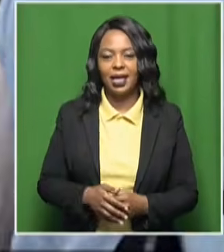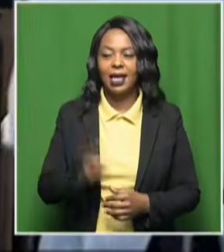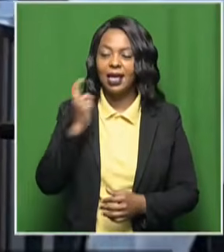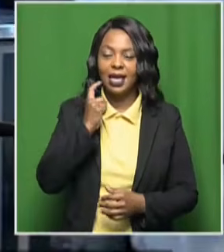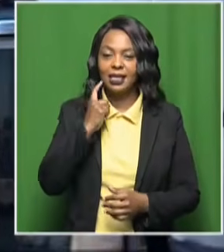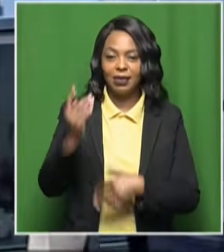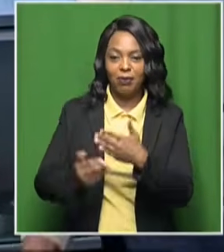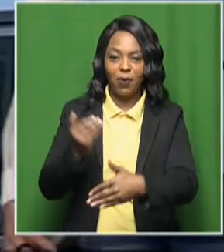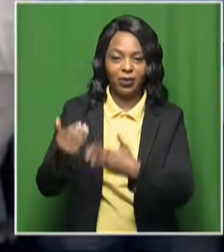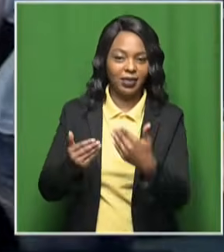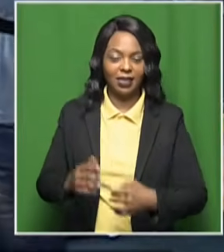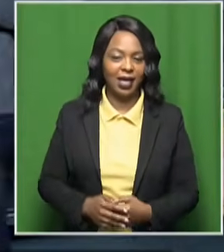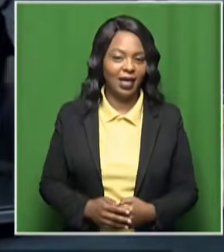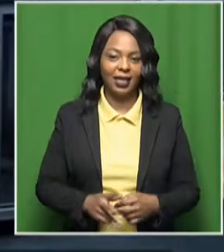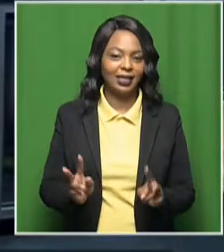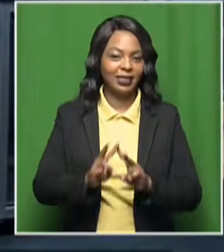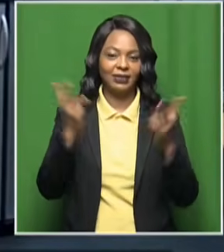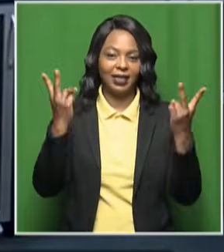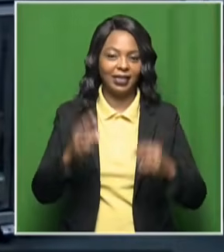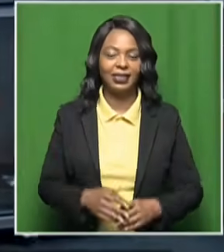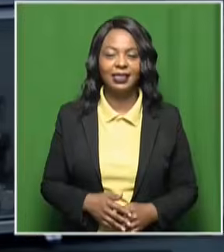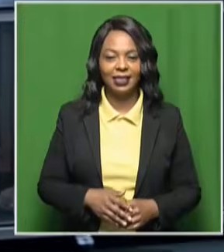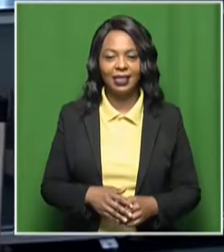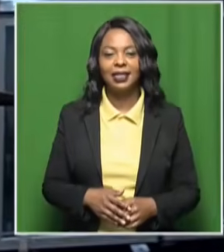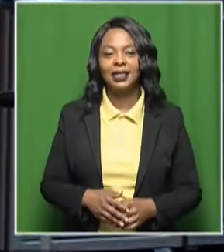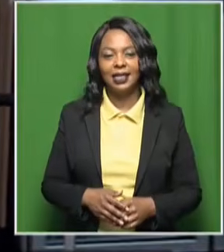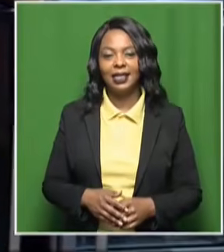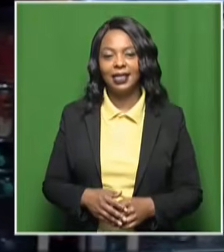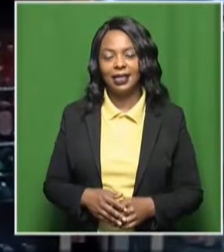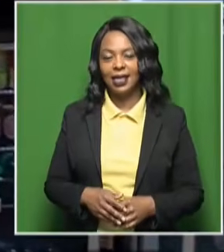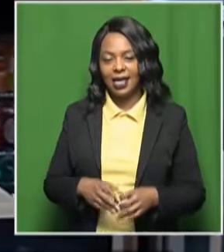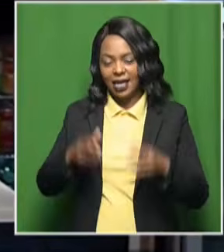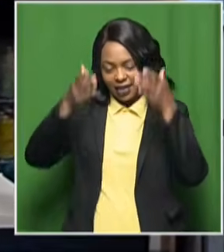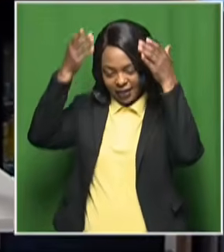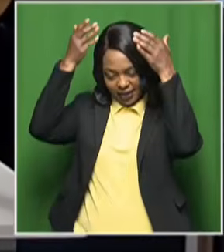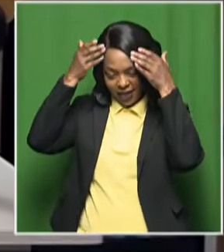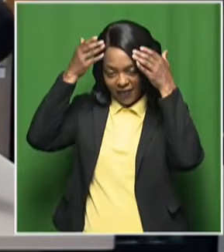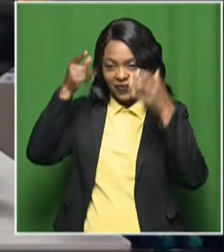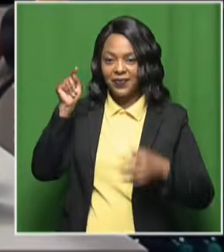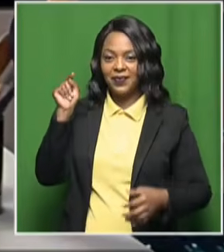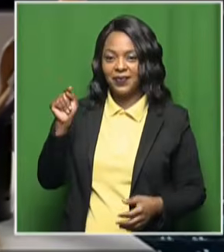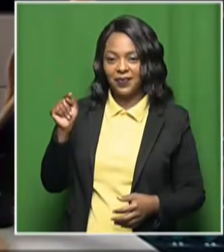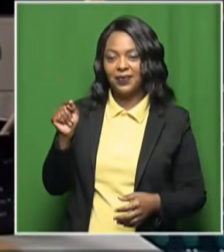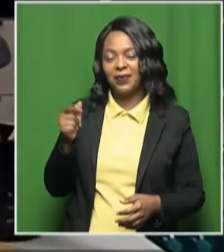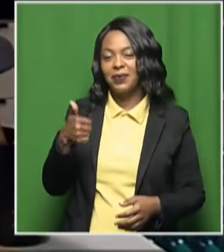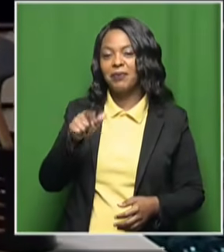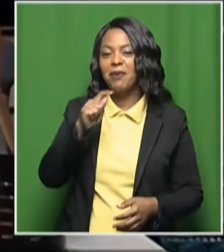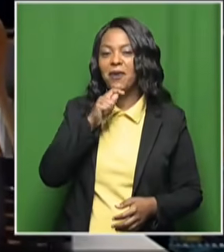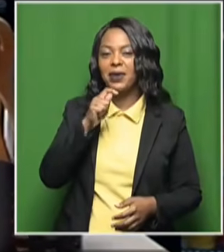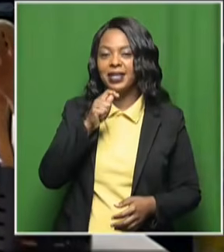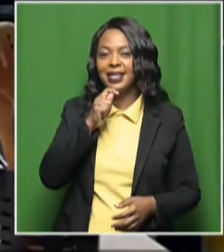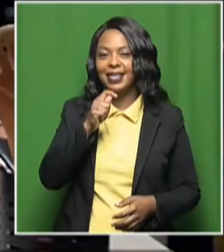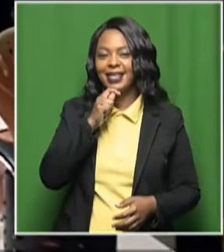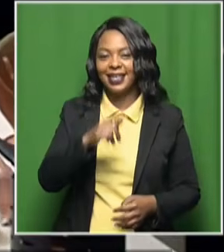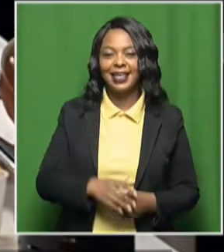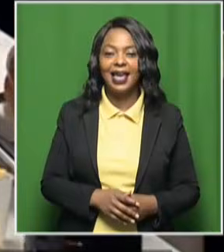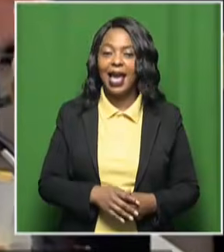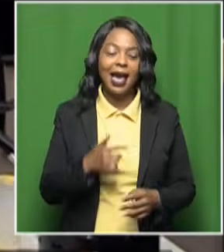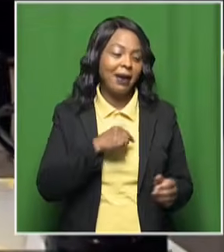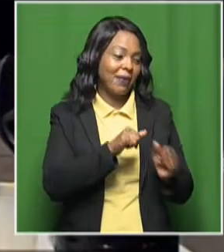me go and stand with her. Chef Nonts, good morning. Good morning. So listen, how are you? I'm better than you, because